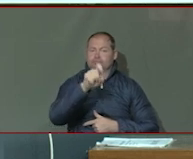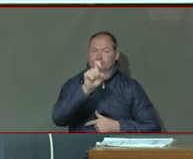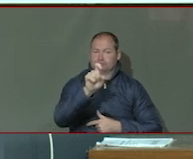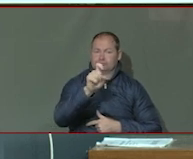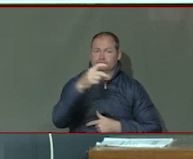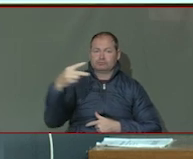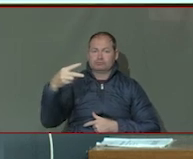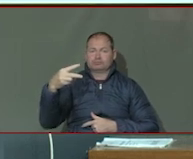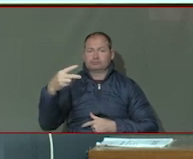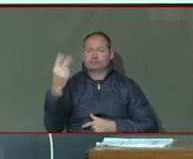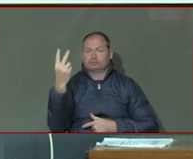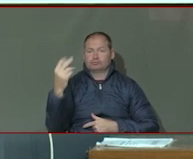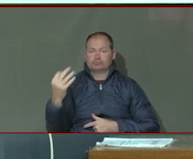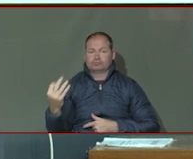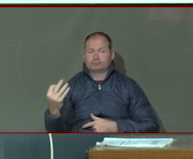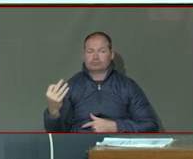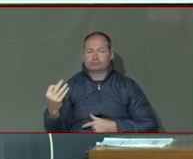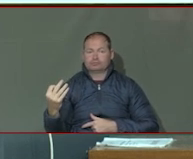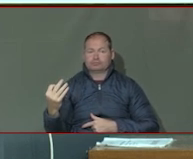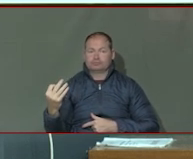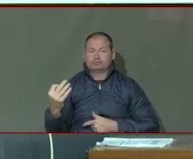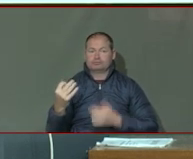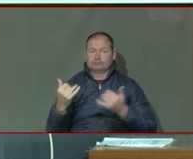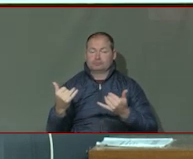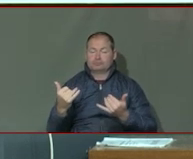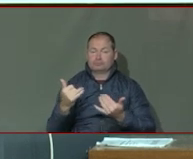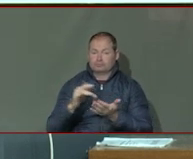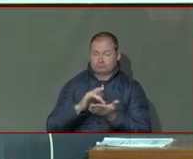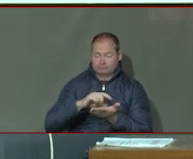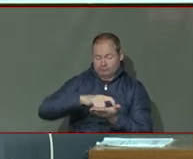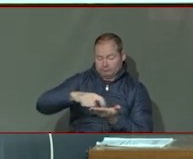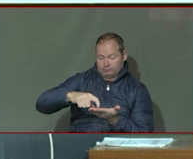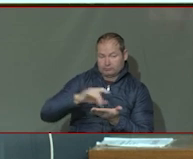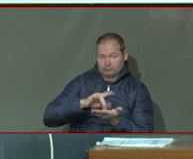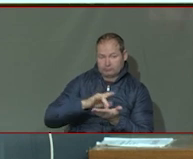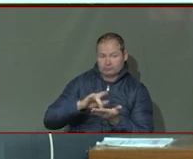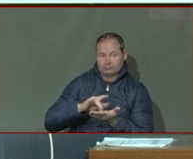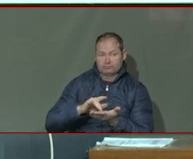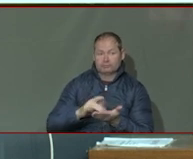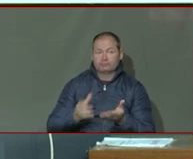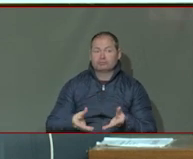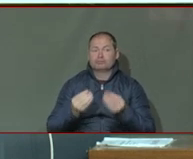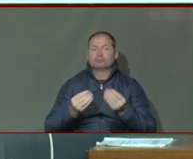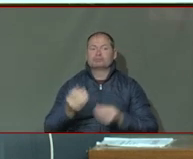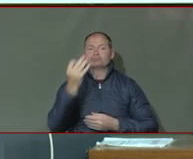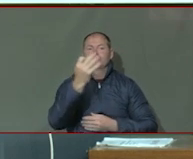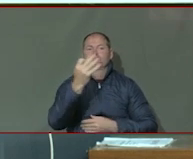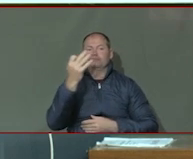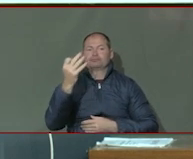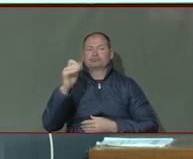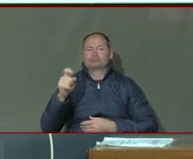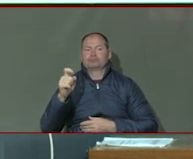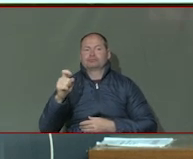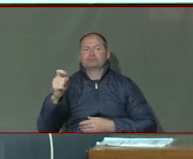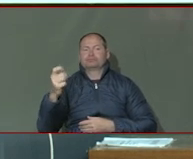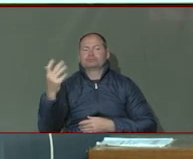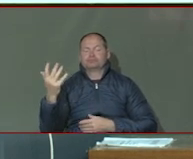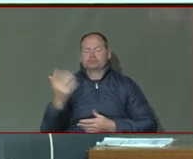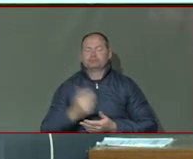to 2/3 shift tan on your calculator, and you get 33,69, etc.